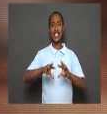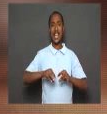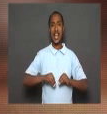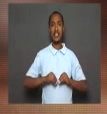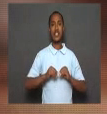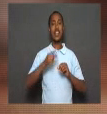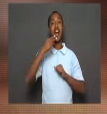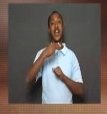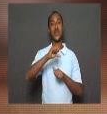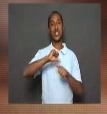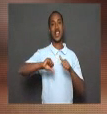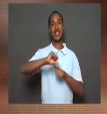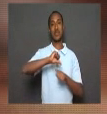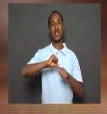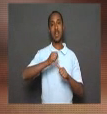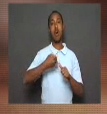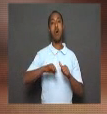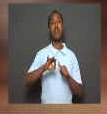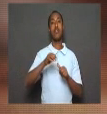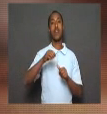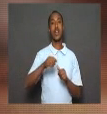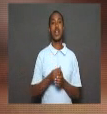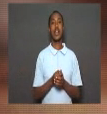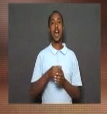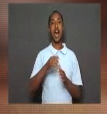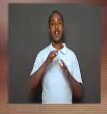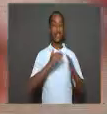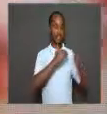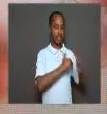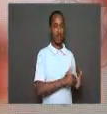the hydrogen atom of an adjacent molecule.